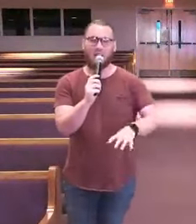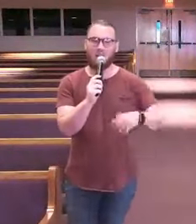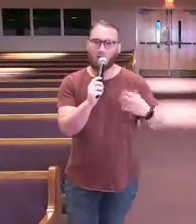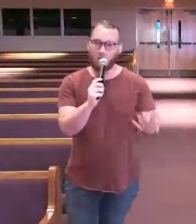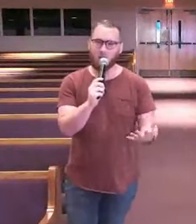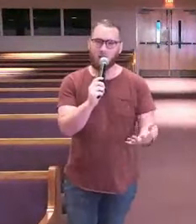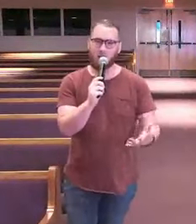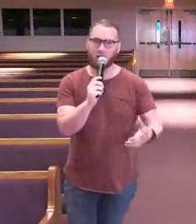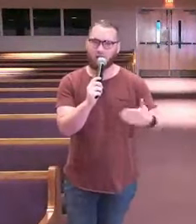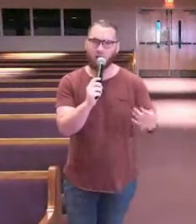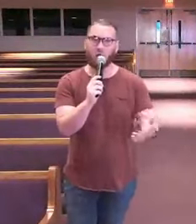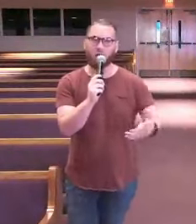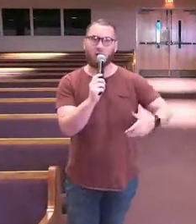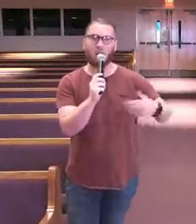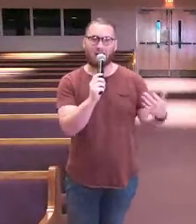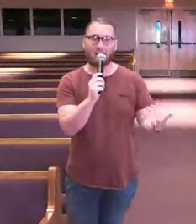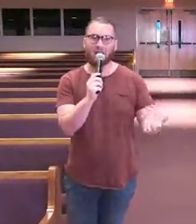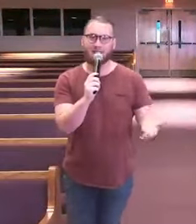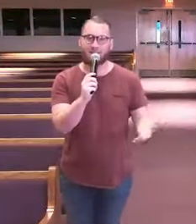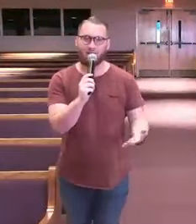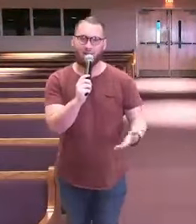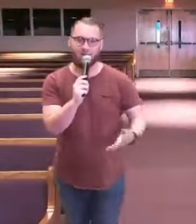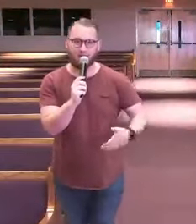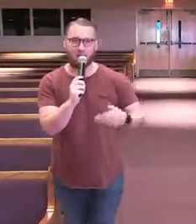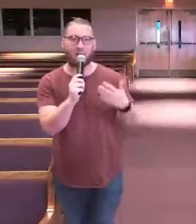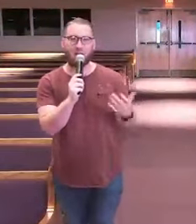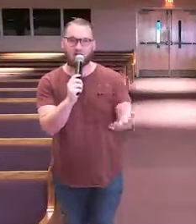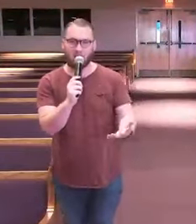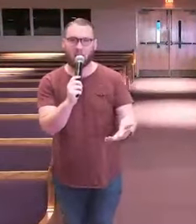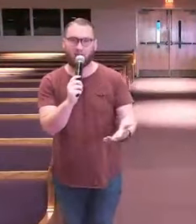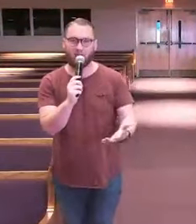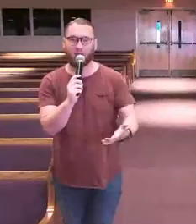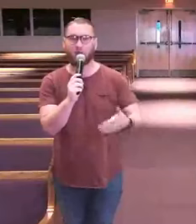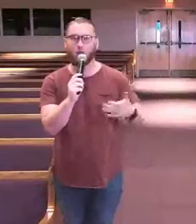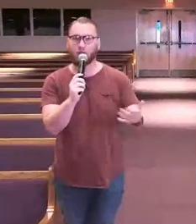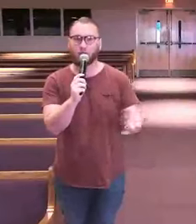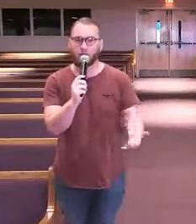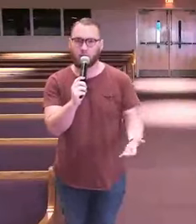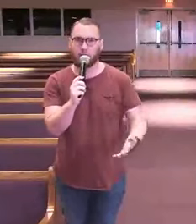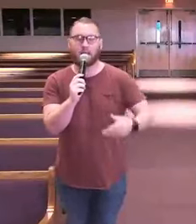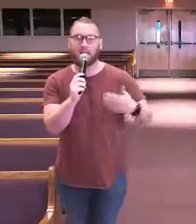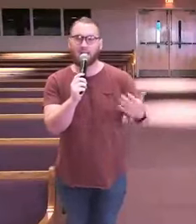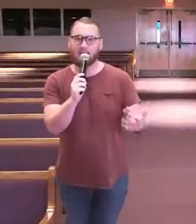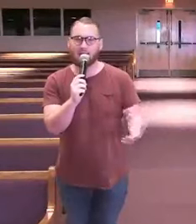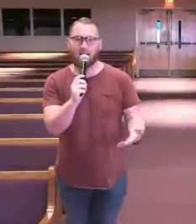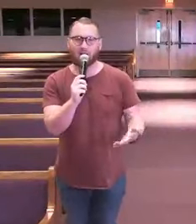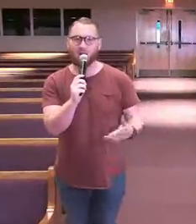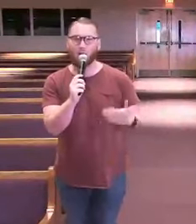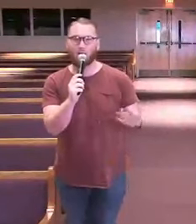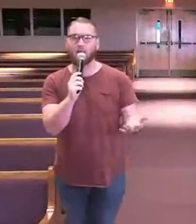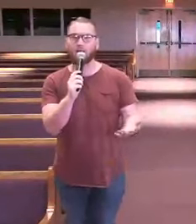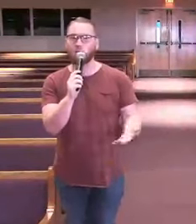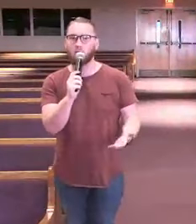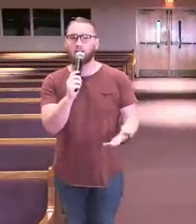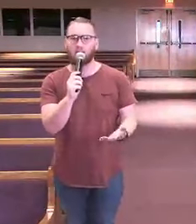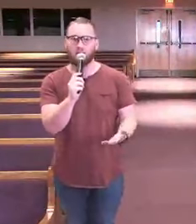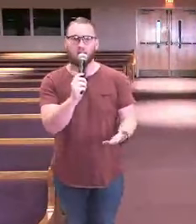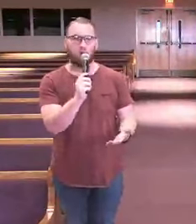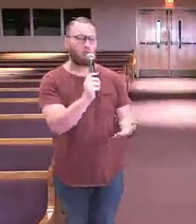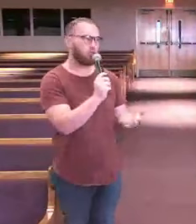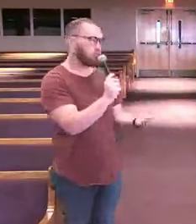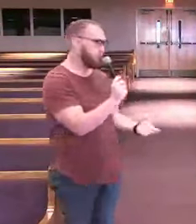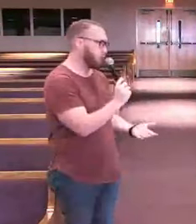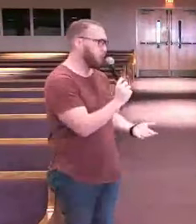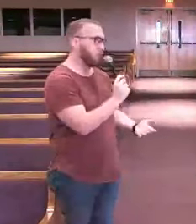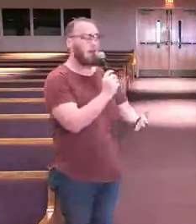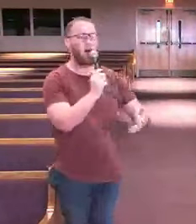when we are doing giving, we want to encourage you that if you normally use ssclive.tv, that will still be available for your use. ssclive.org, again, will be available